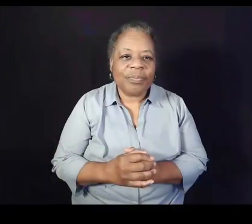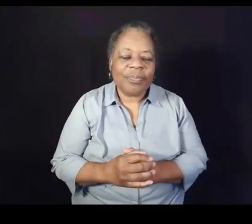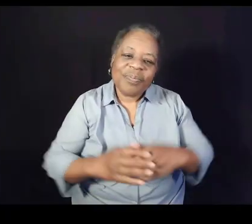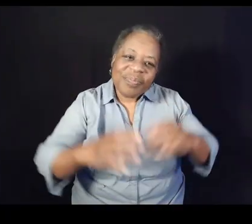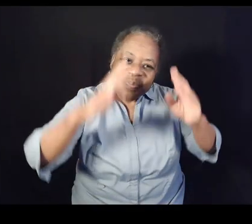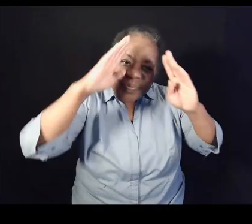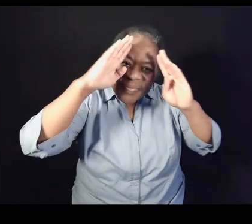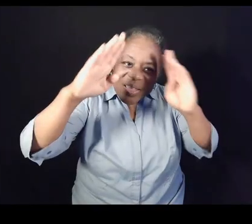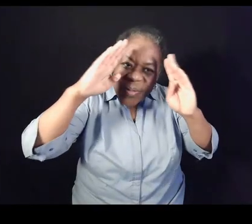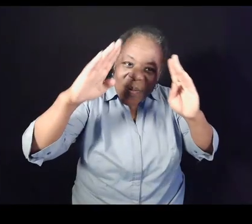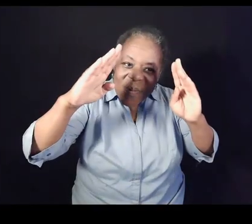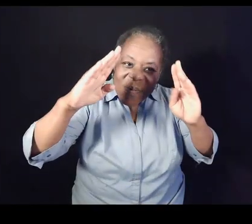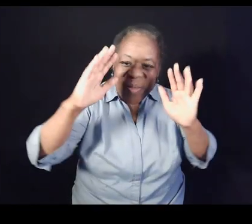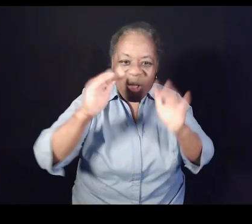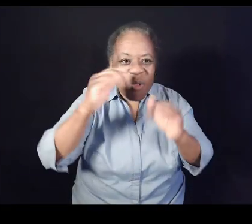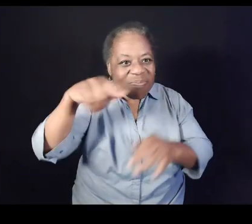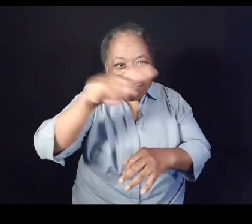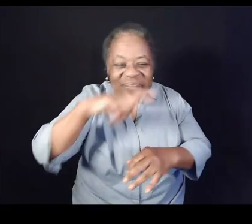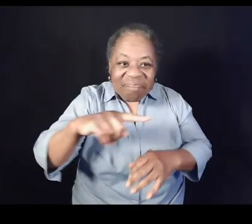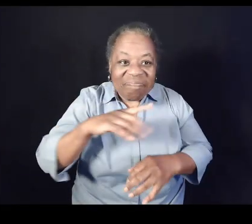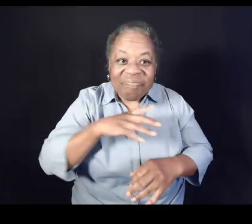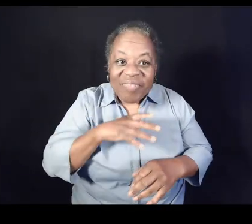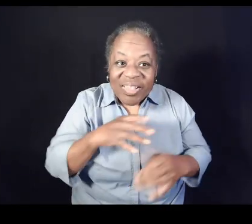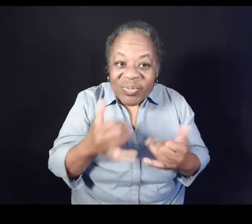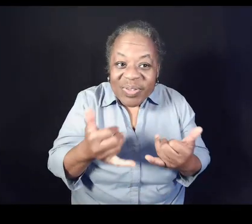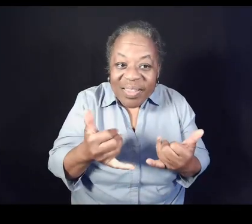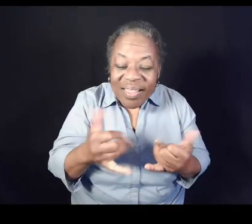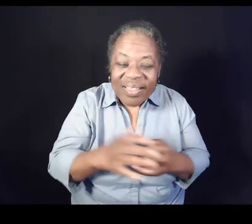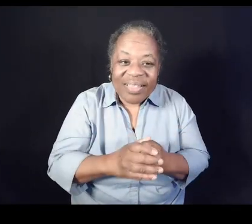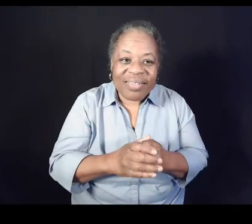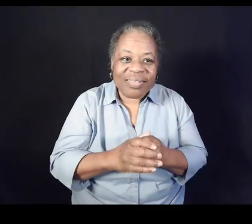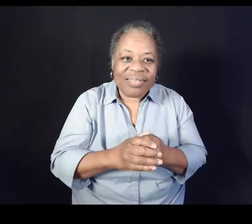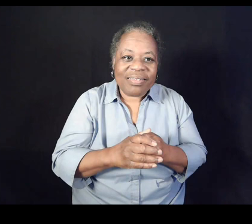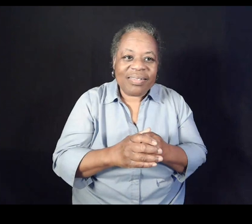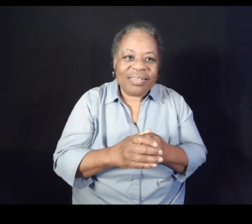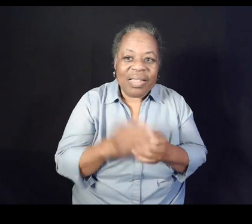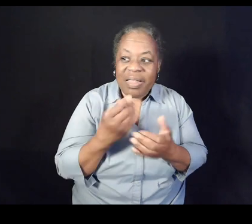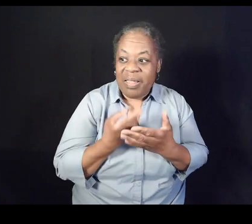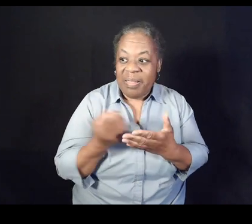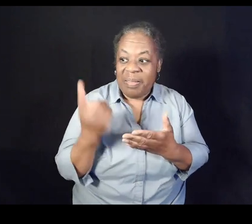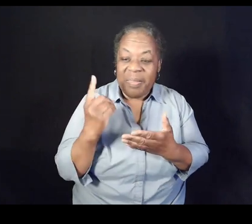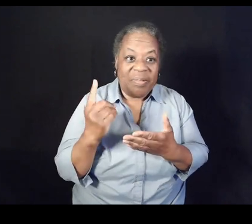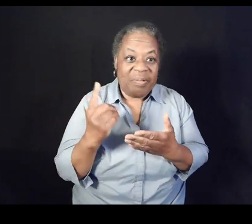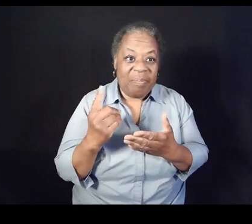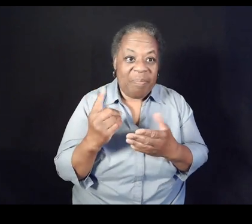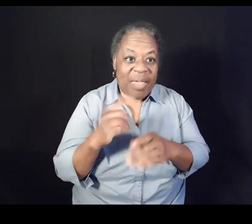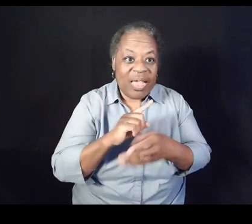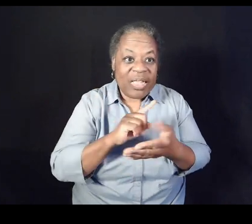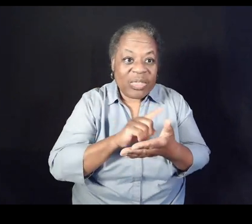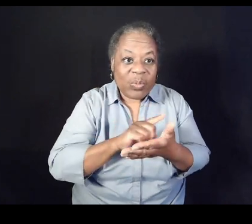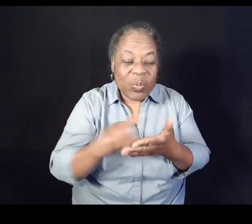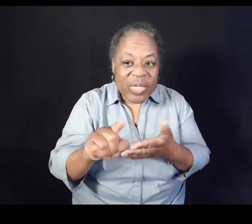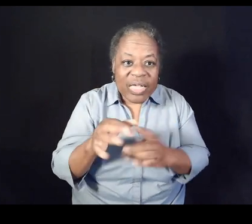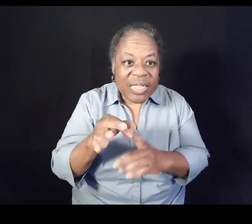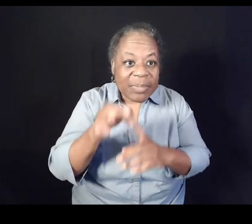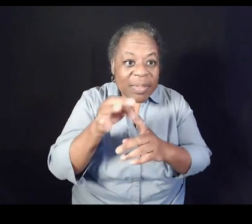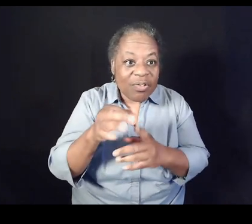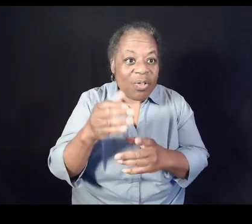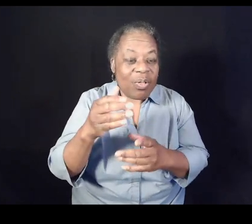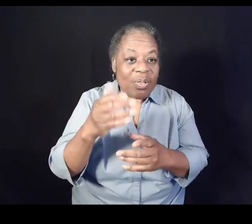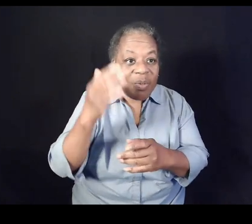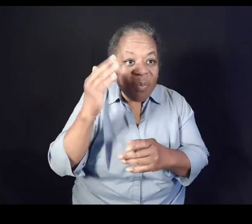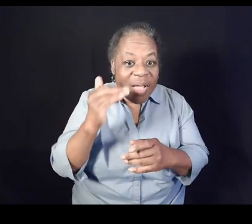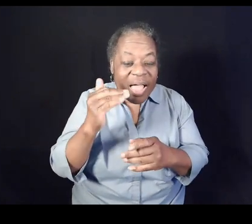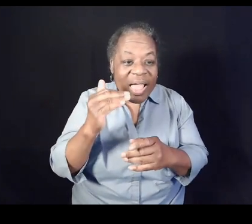Hello, everyone. Hope you're doing well today. So this past week was pretty special as we had a total solar eclipse in the States on Monday.